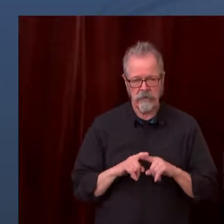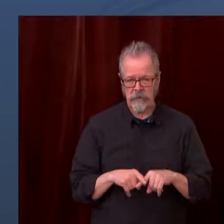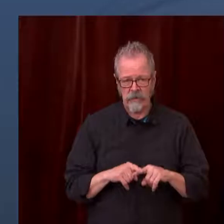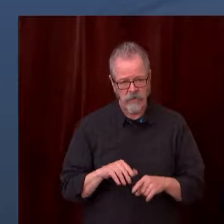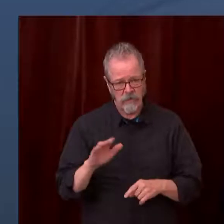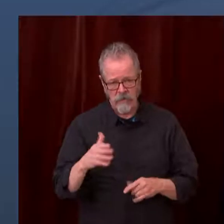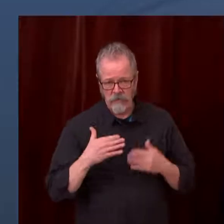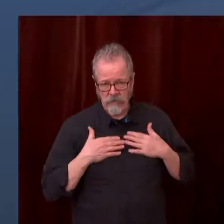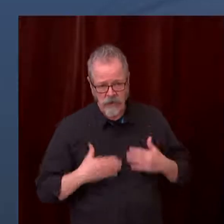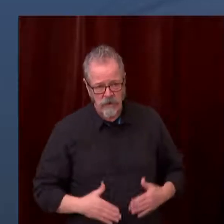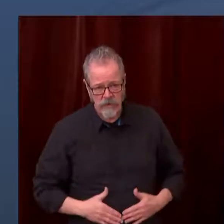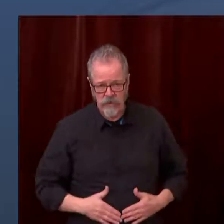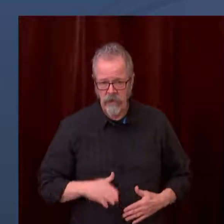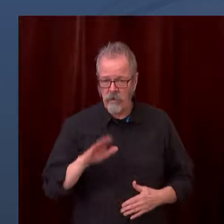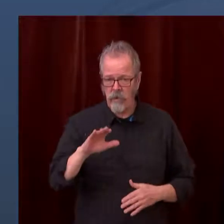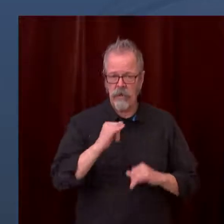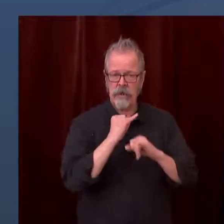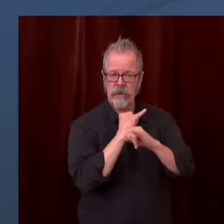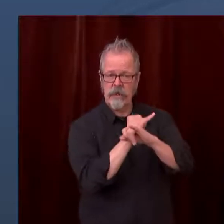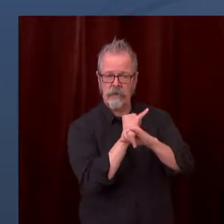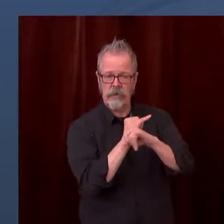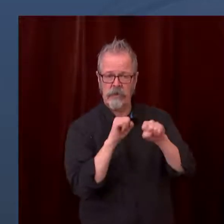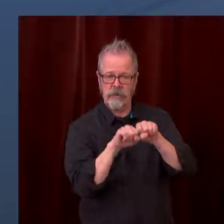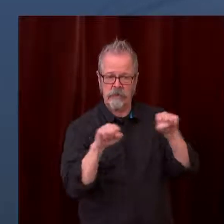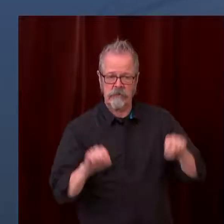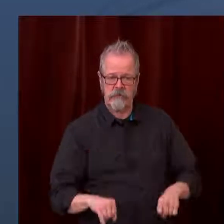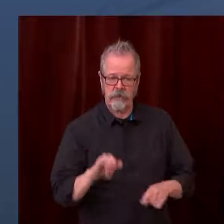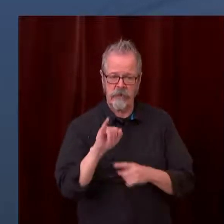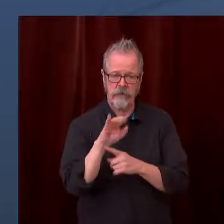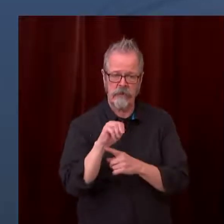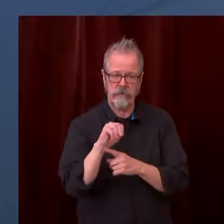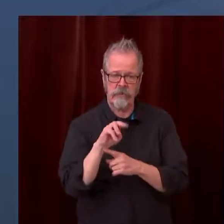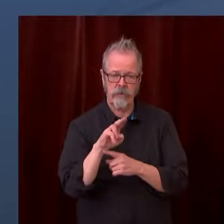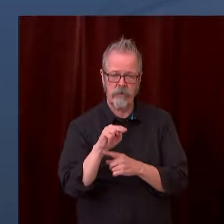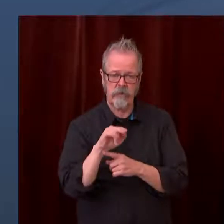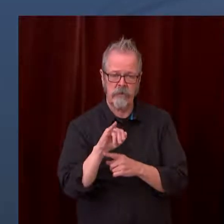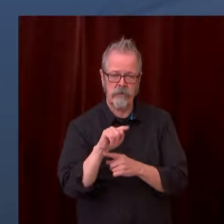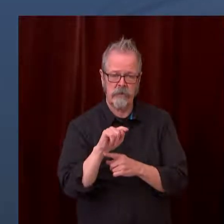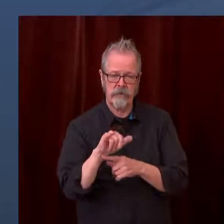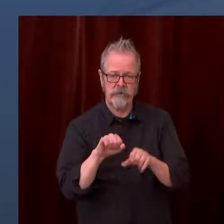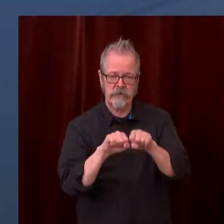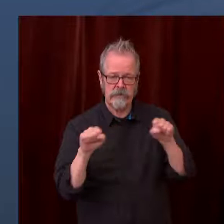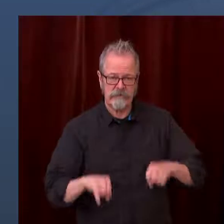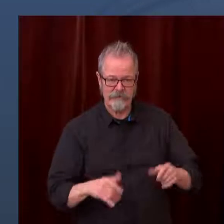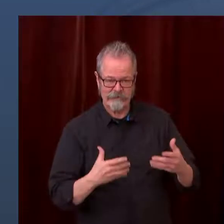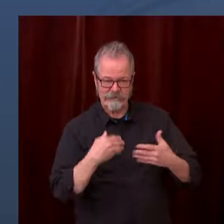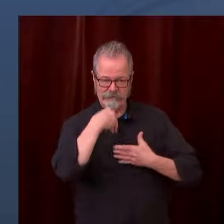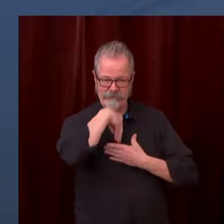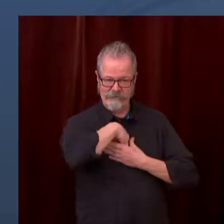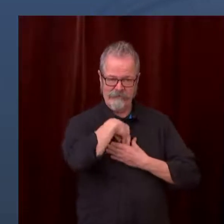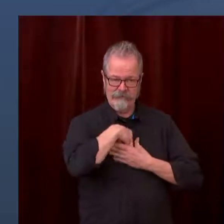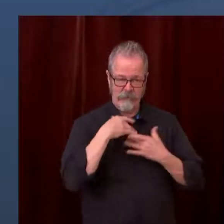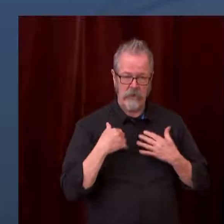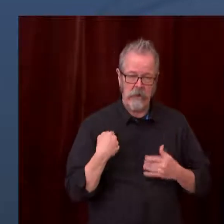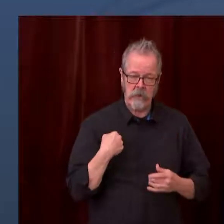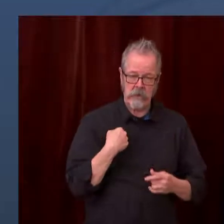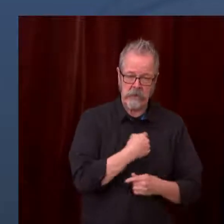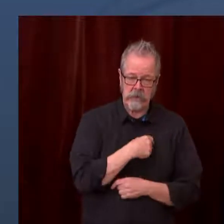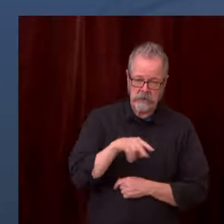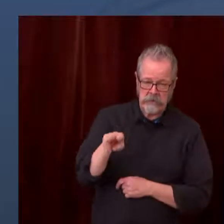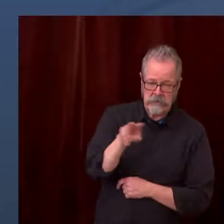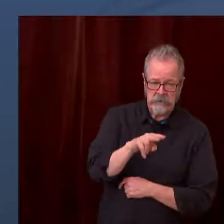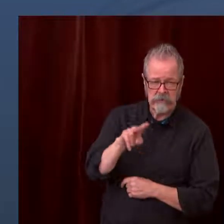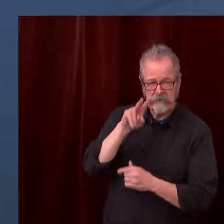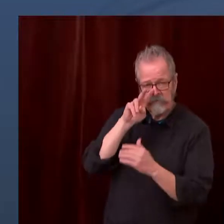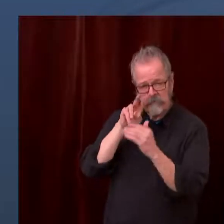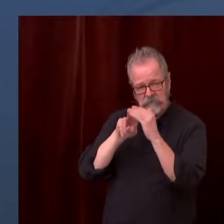year where this starts to become almost like the annual flu vaccine. We don't know if that's going to be the case, but that's